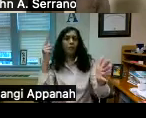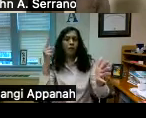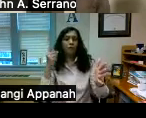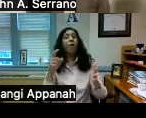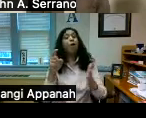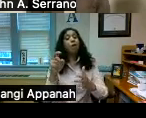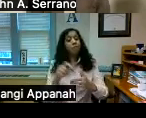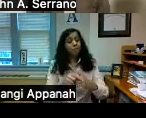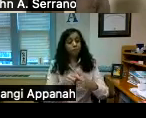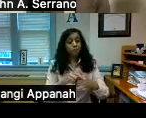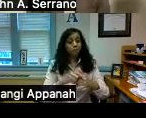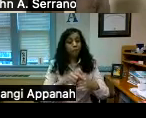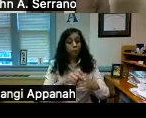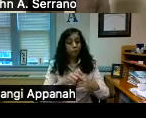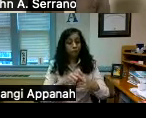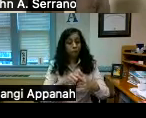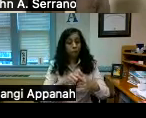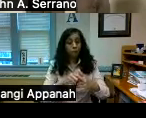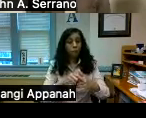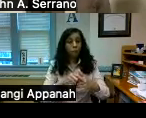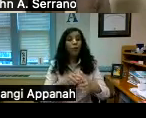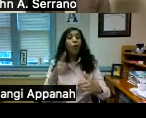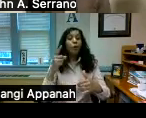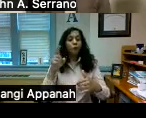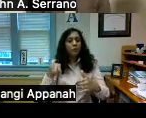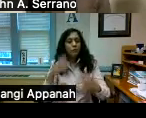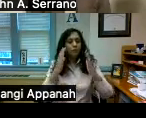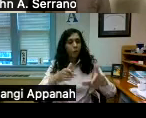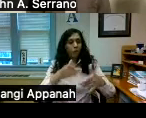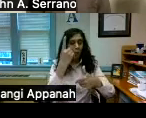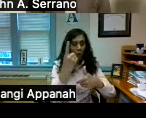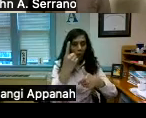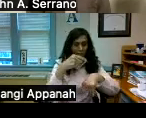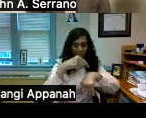Remember, you can't fix every issue in one chance.